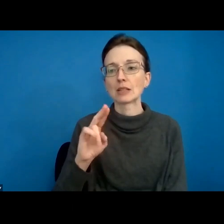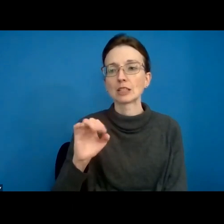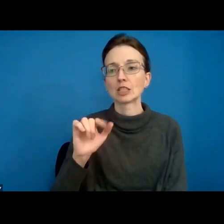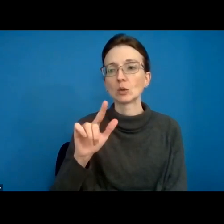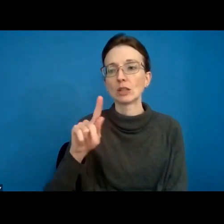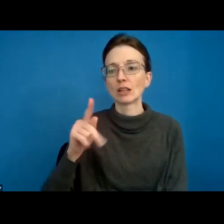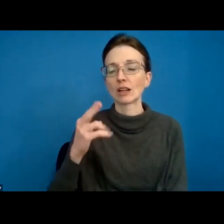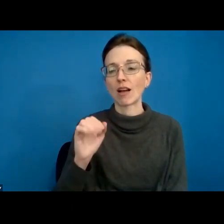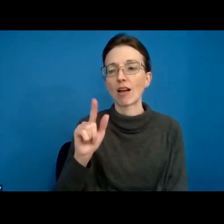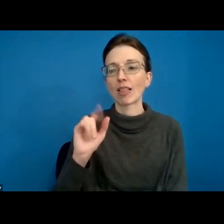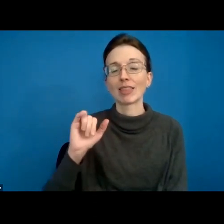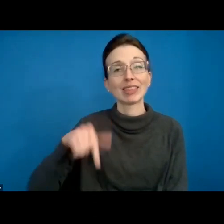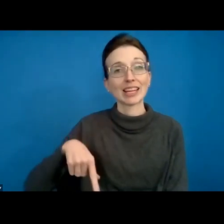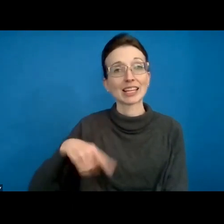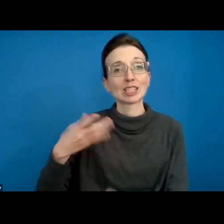out.